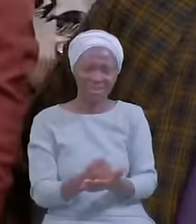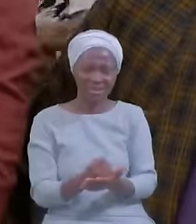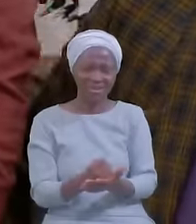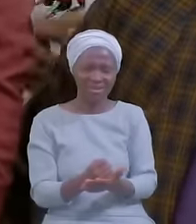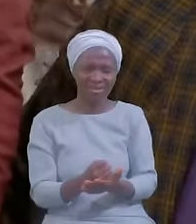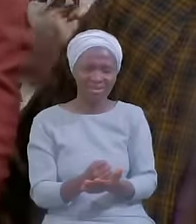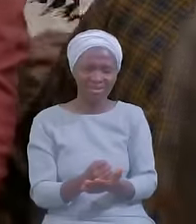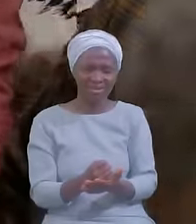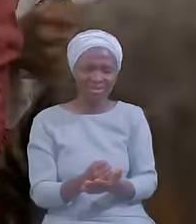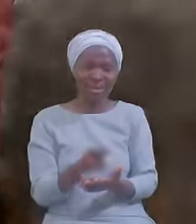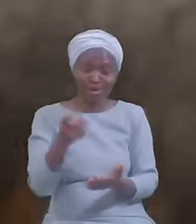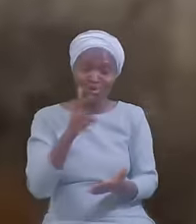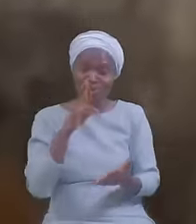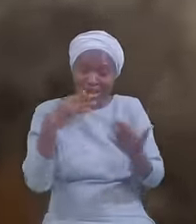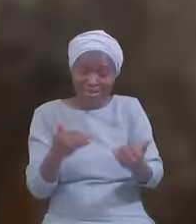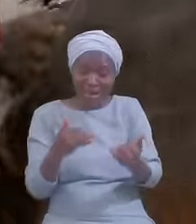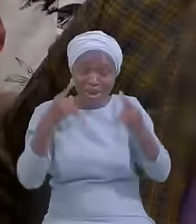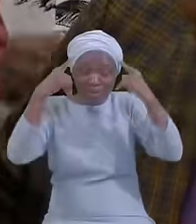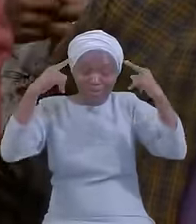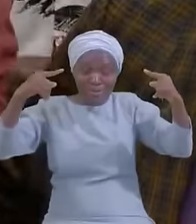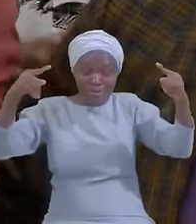Now you are successful.